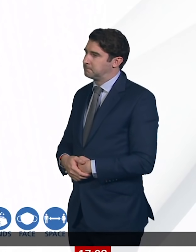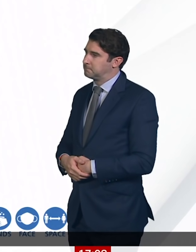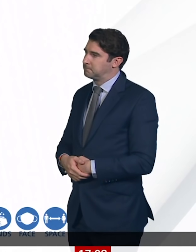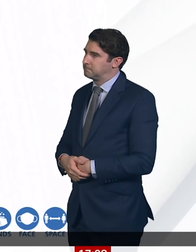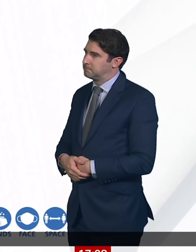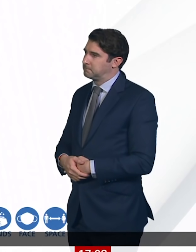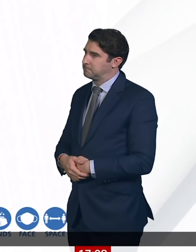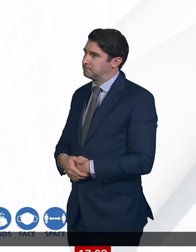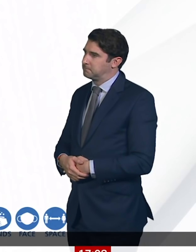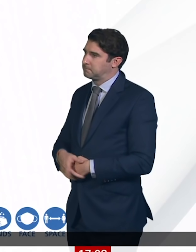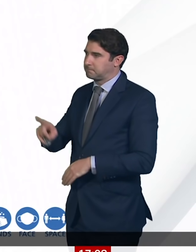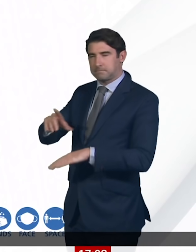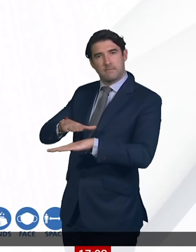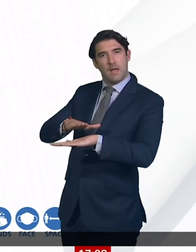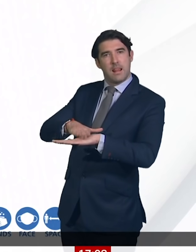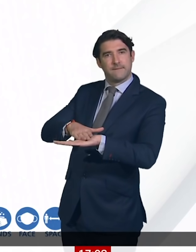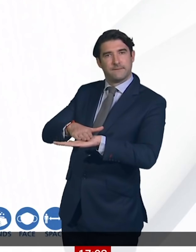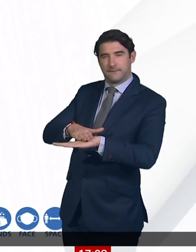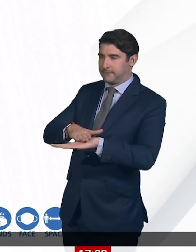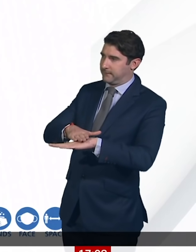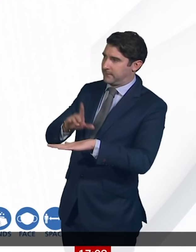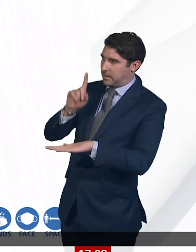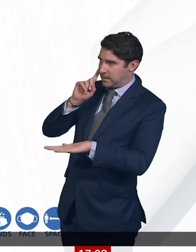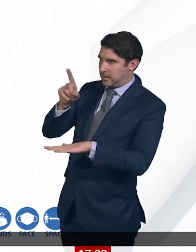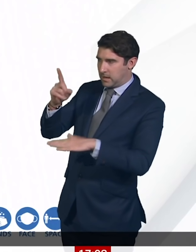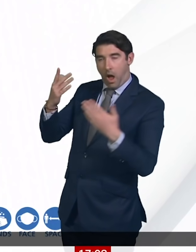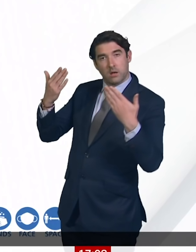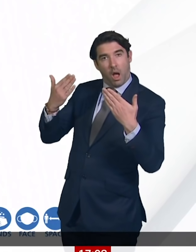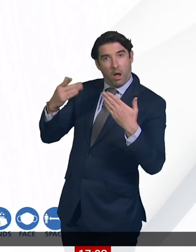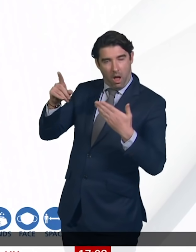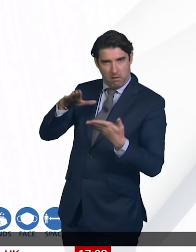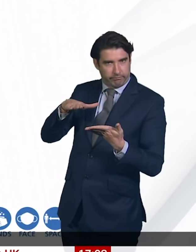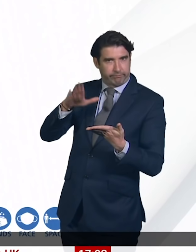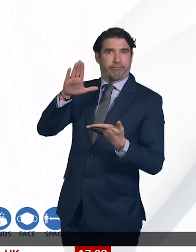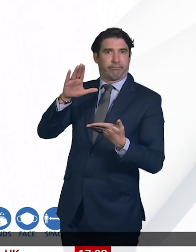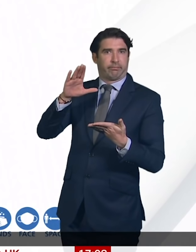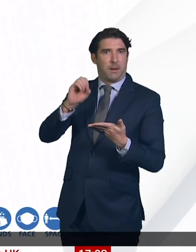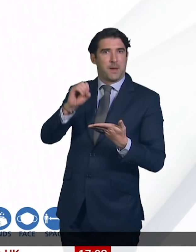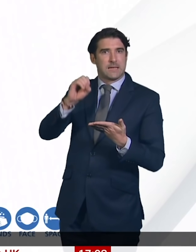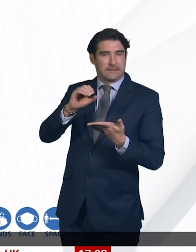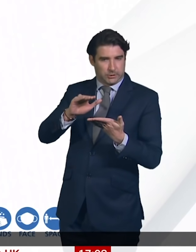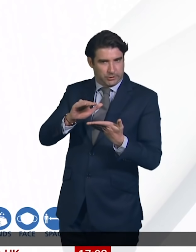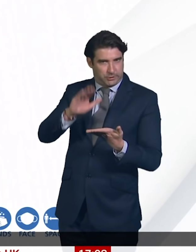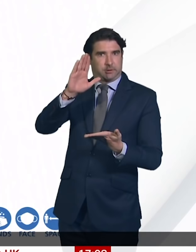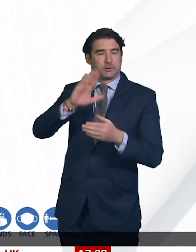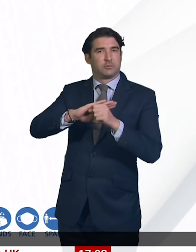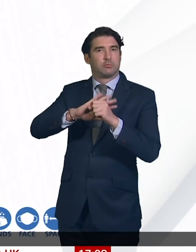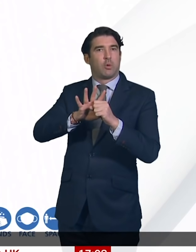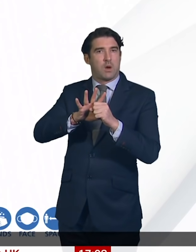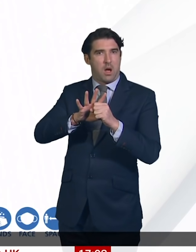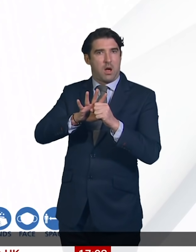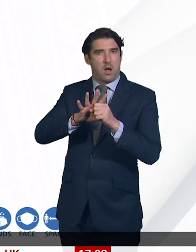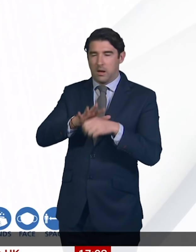colours are the more severe, the higher rates. And as you can see, at this point in time, there is a very